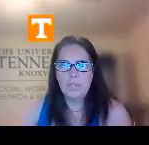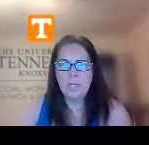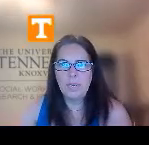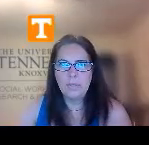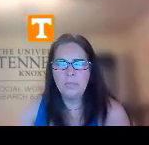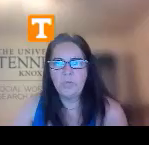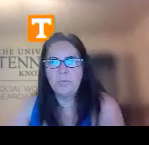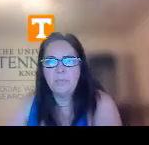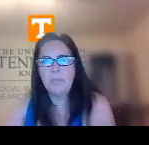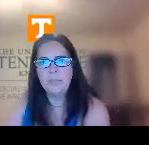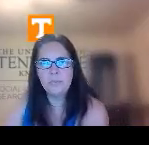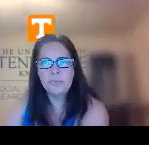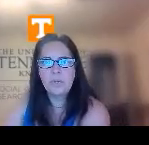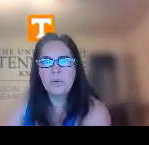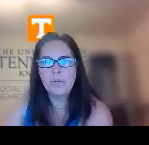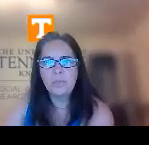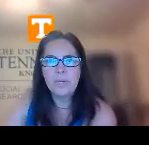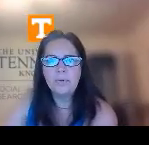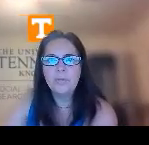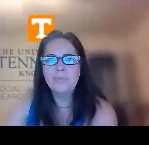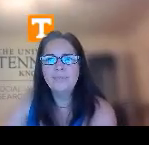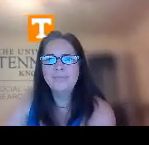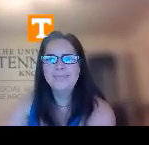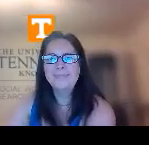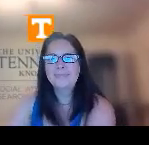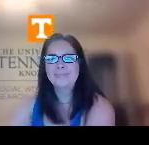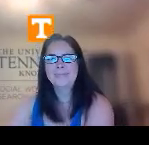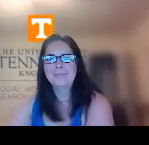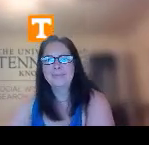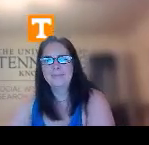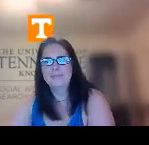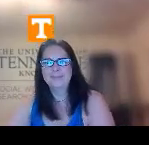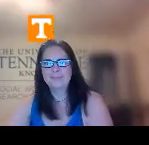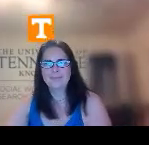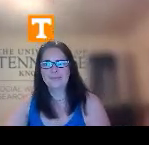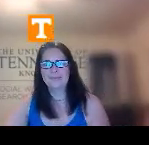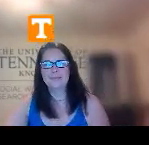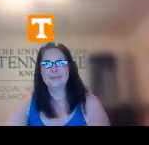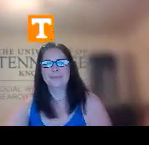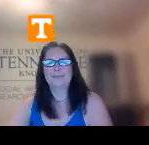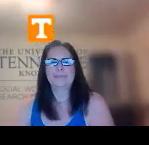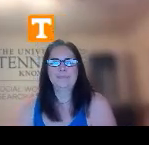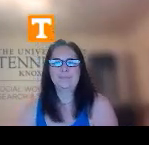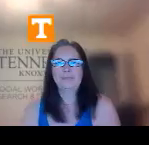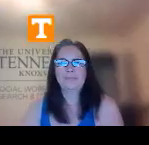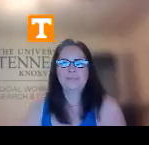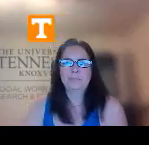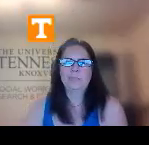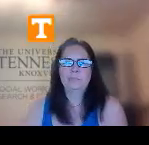Go ahead. I had to mute them. They were just talking in the background. Oh, no, you're good.